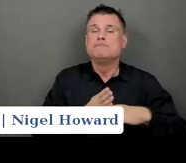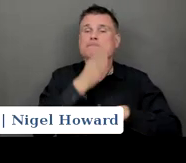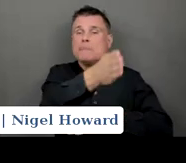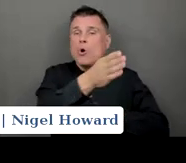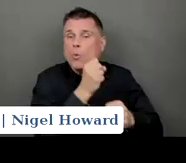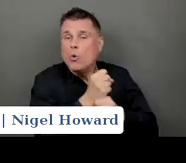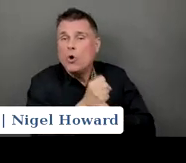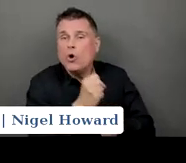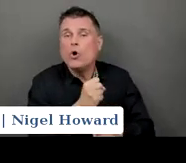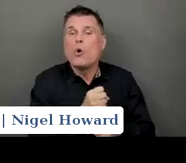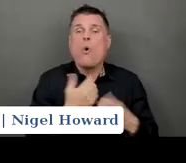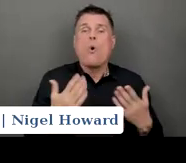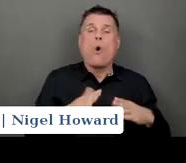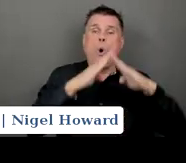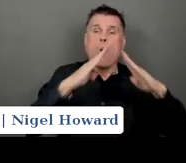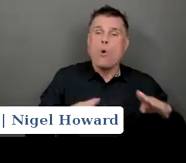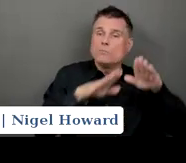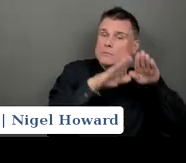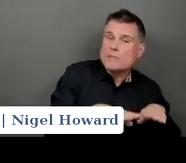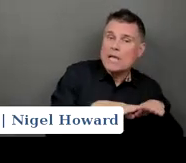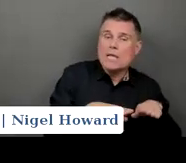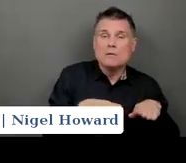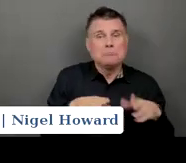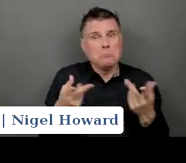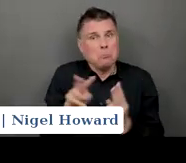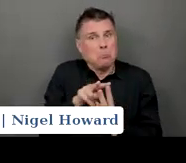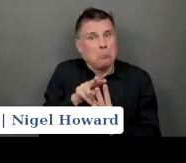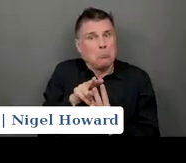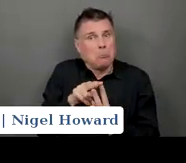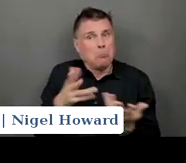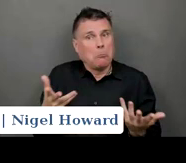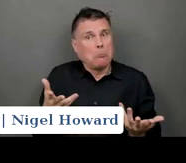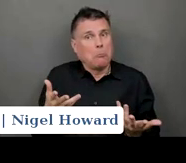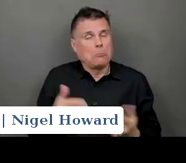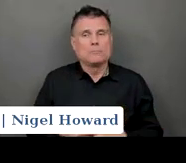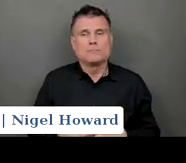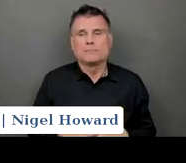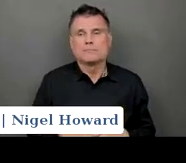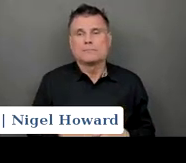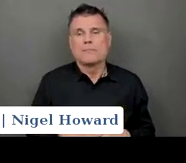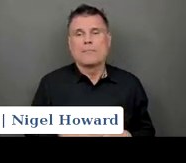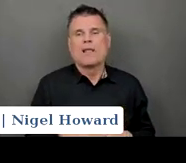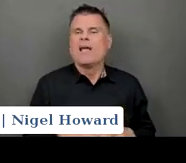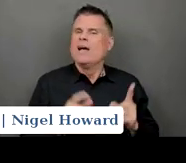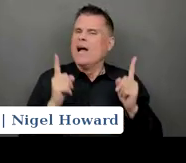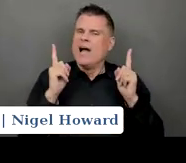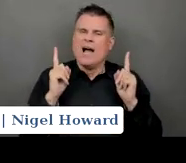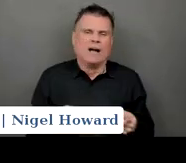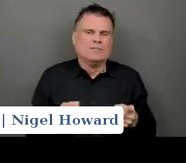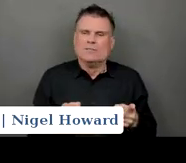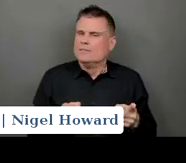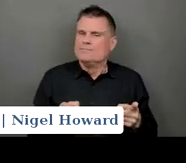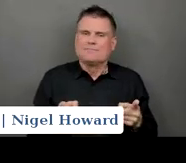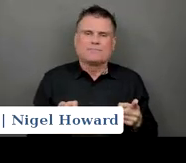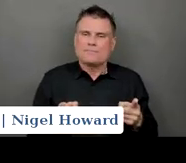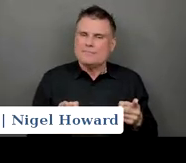example. And they can receive care when they themselves are children, rather than just providing that care for others in many cases. Men and boys could